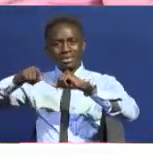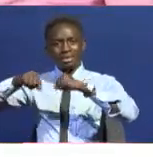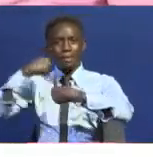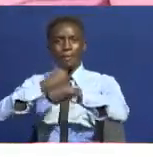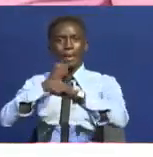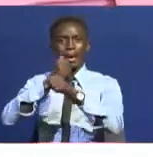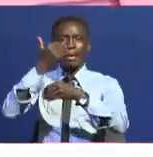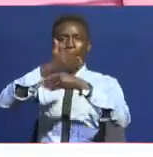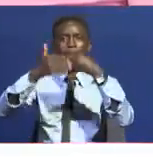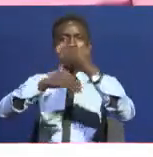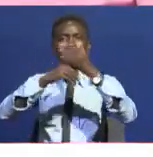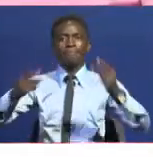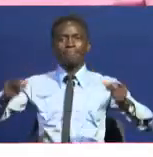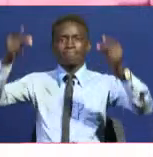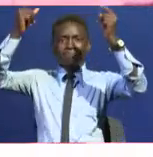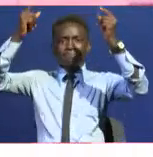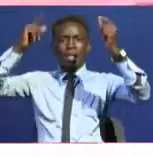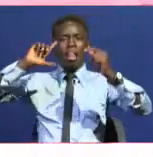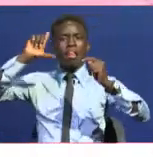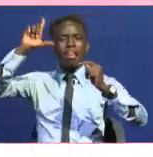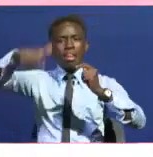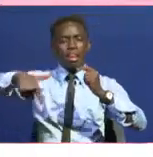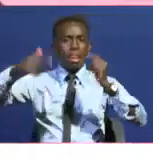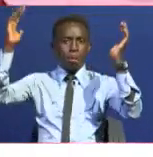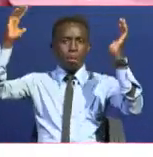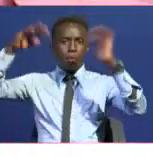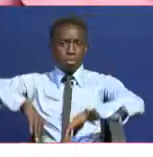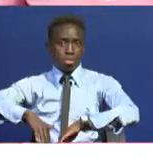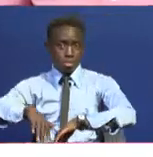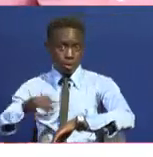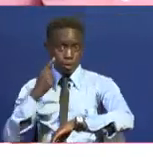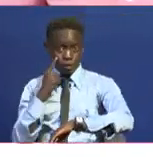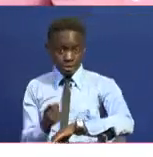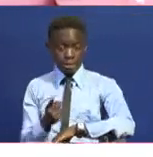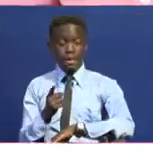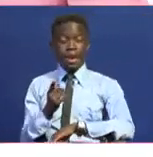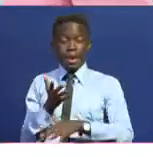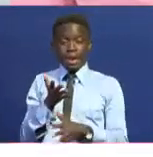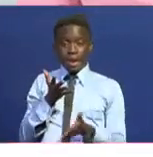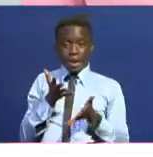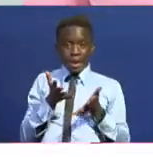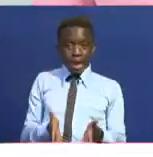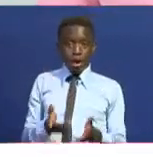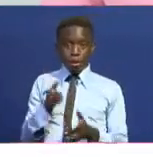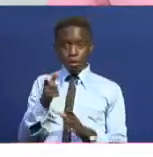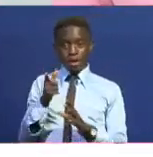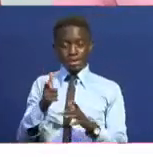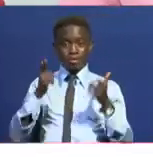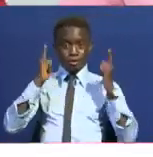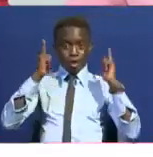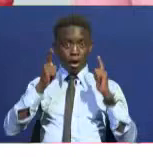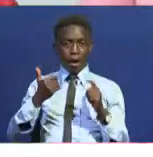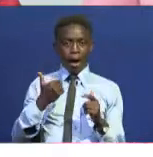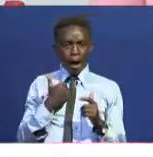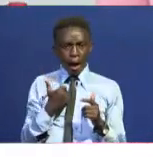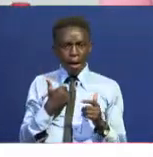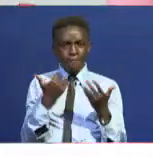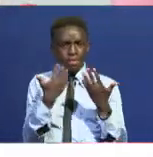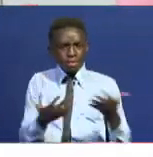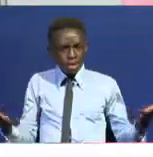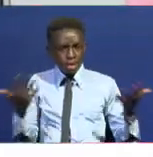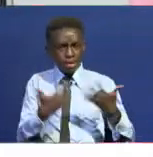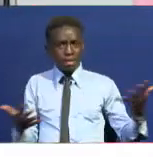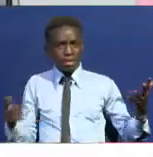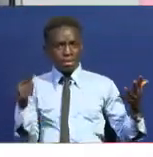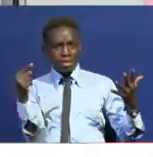structures collapsing. So inside this equipment or this truck, we have a range of equipment that can be used for what we